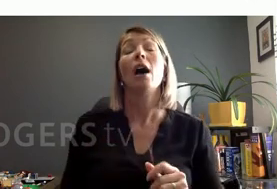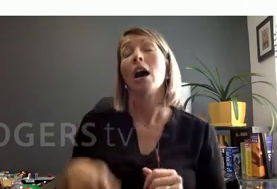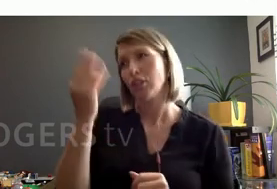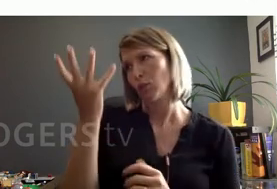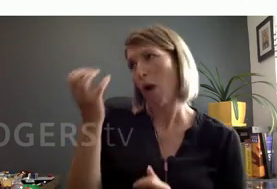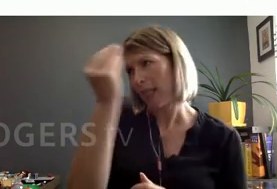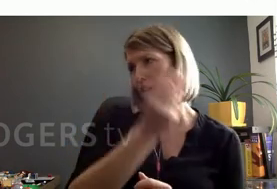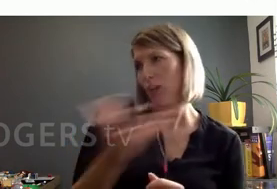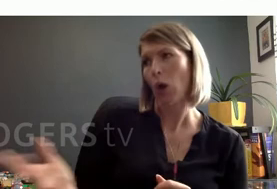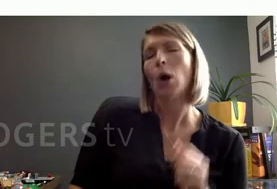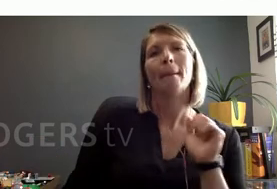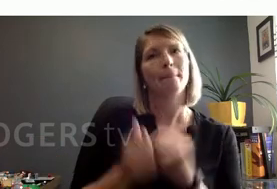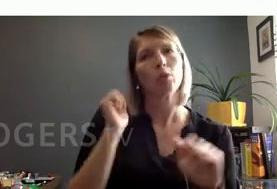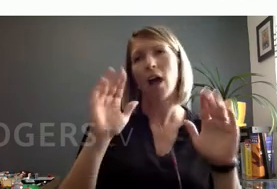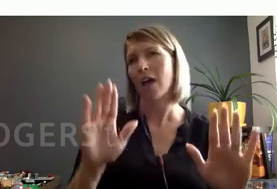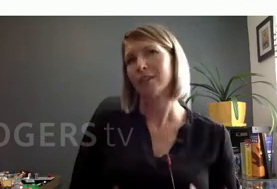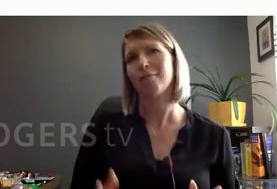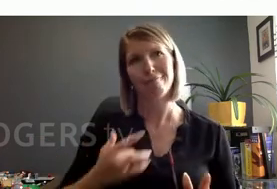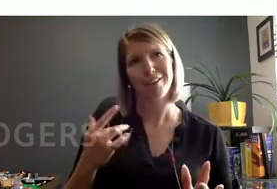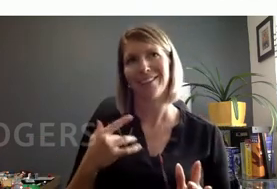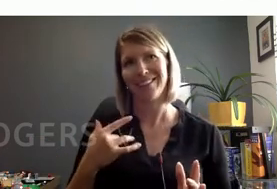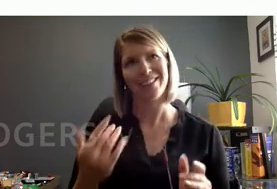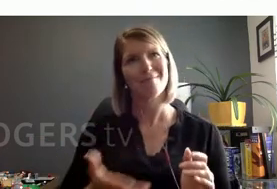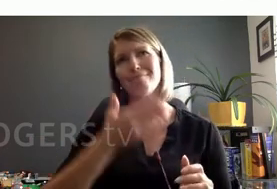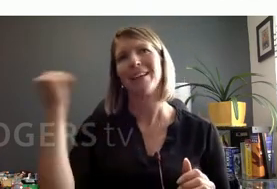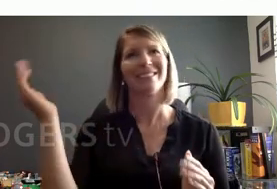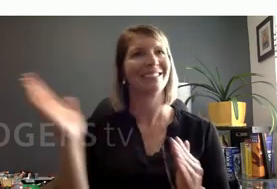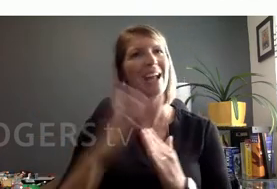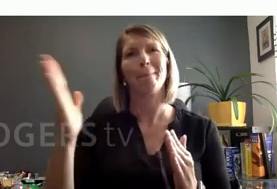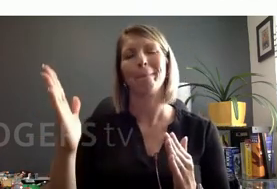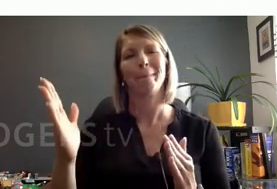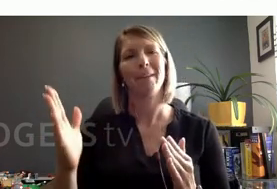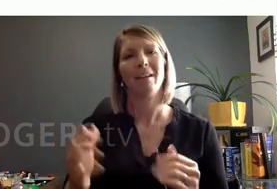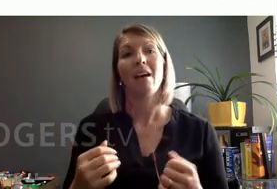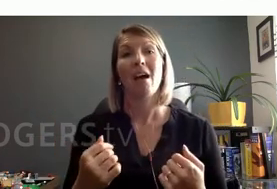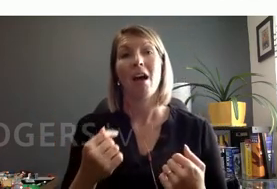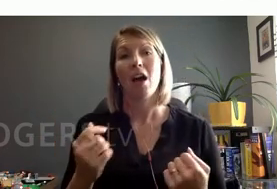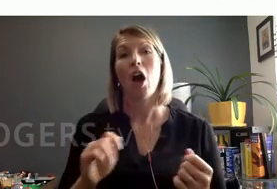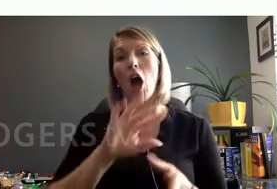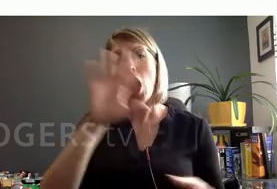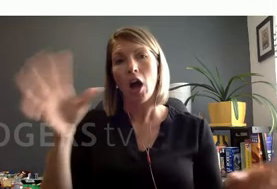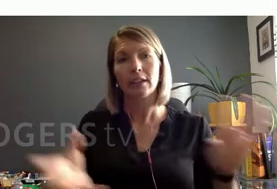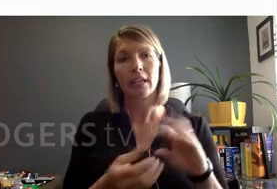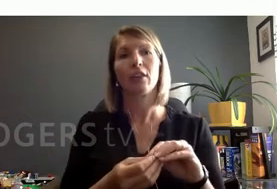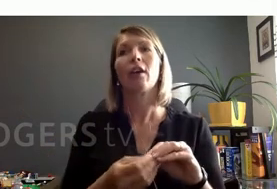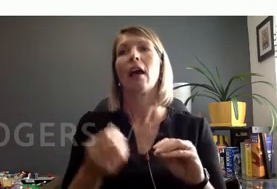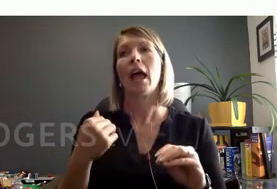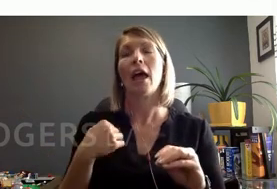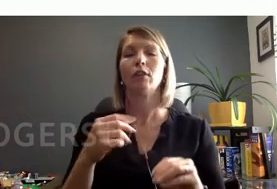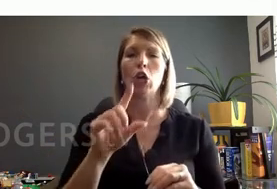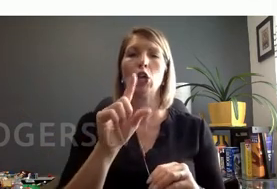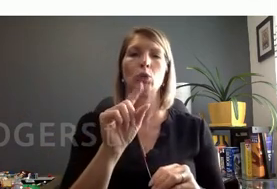by saying that. We have vendors from more than 20 different countries at the